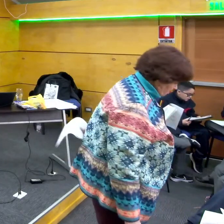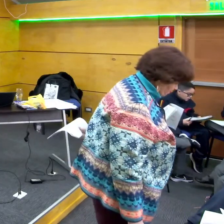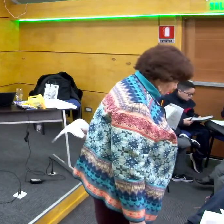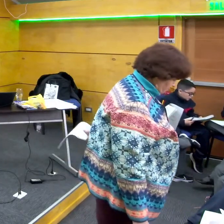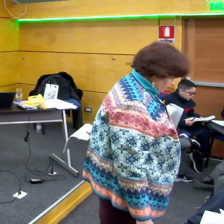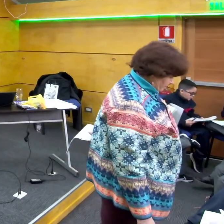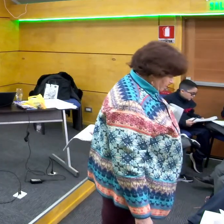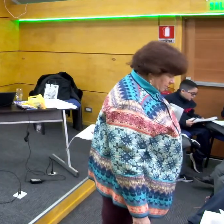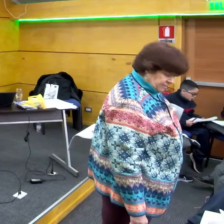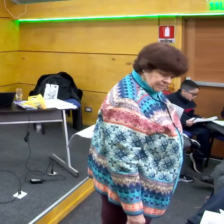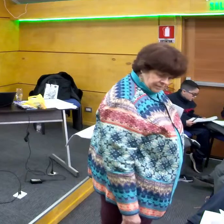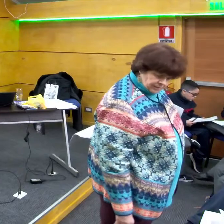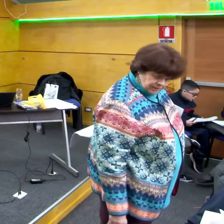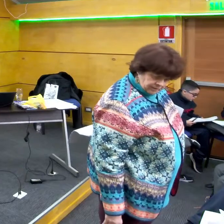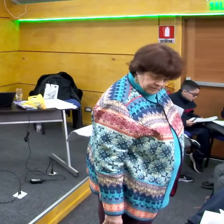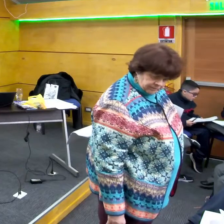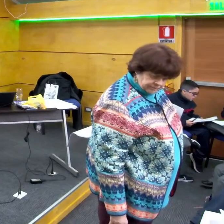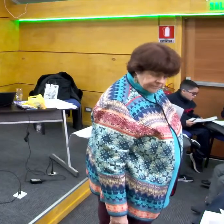Okay.